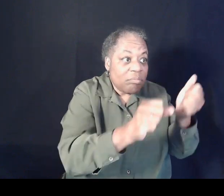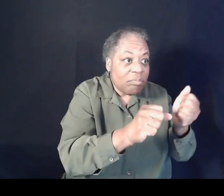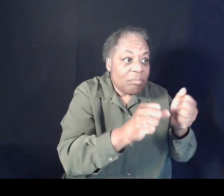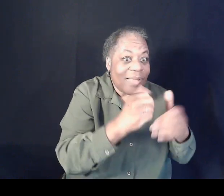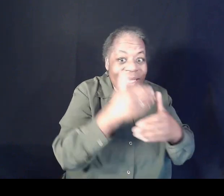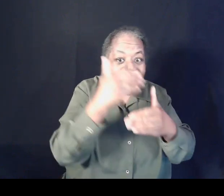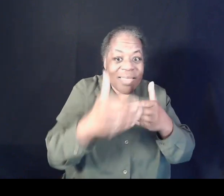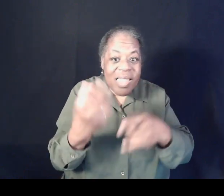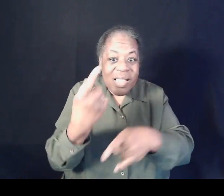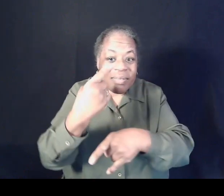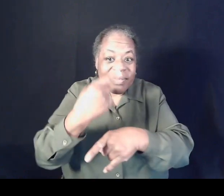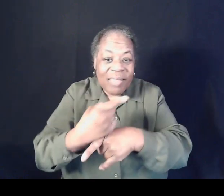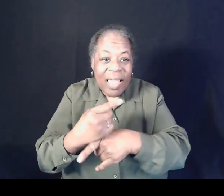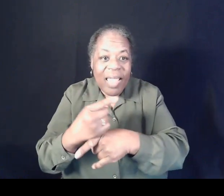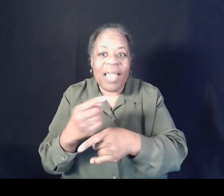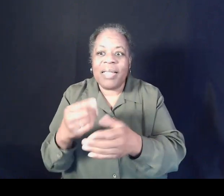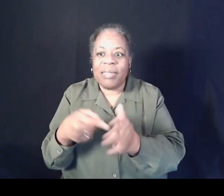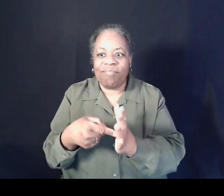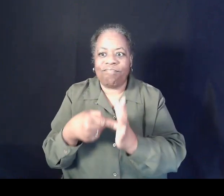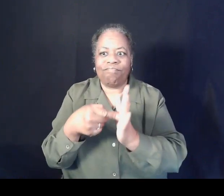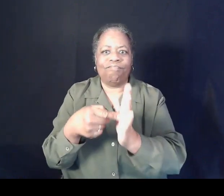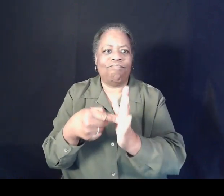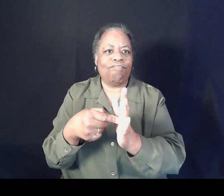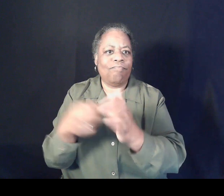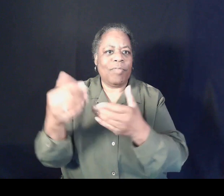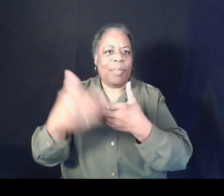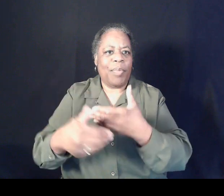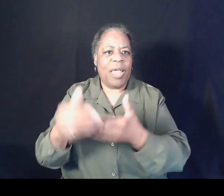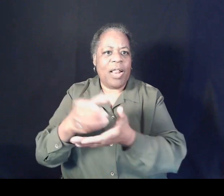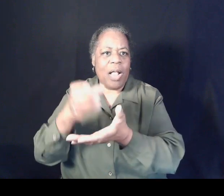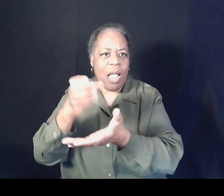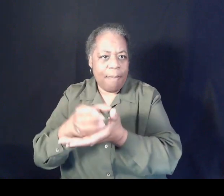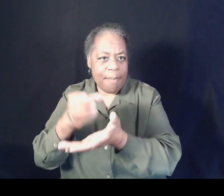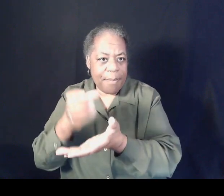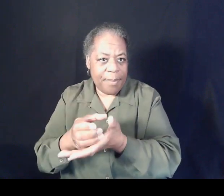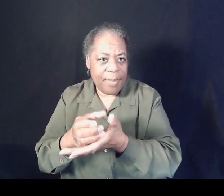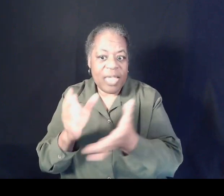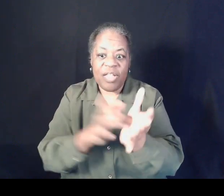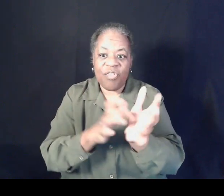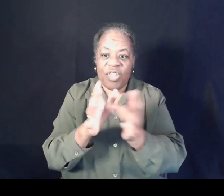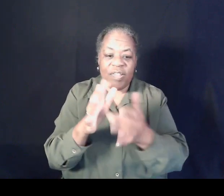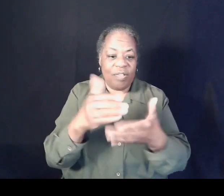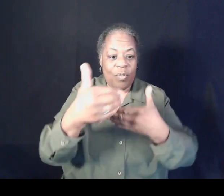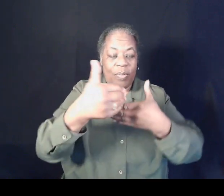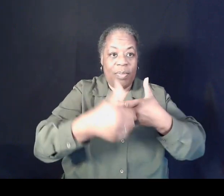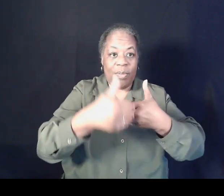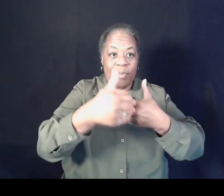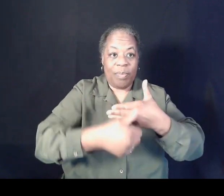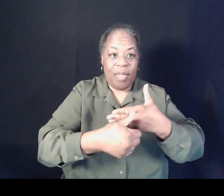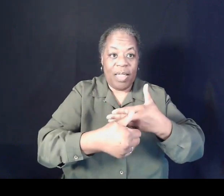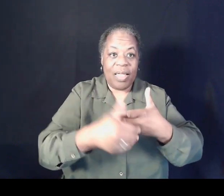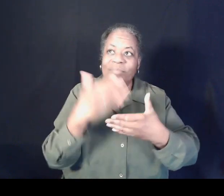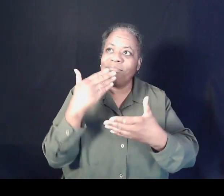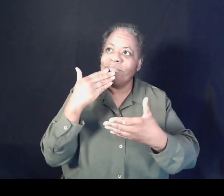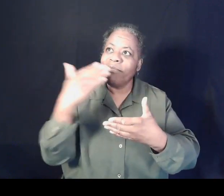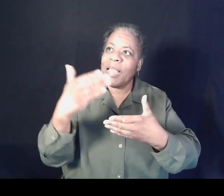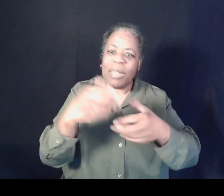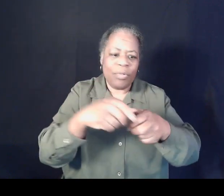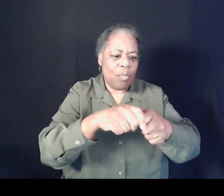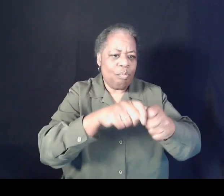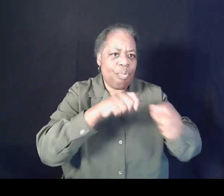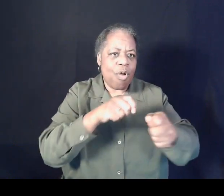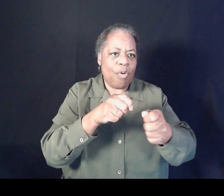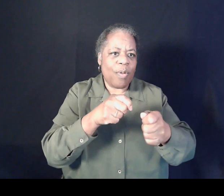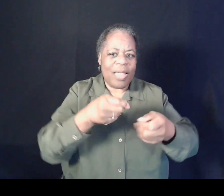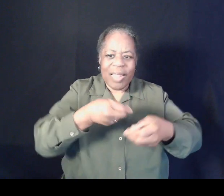temple. Scripture tells us the night in which he was betrayed, Jesus took the bread, and when he had given thanks, he broke it and gave